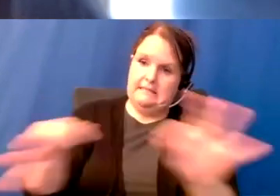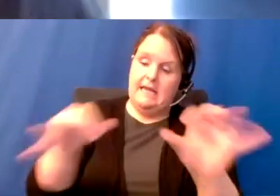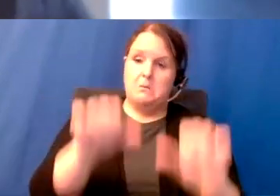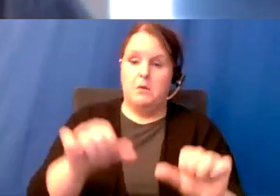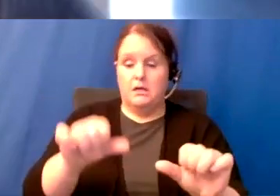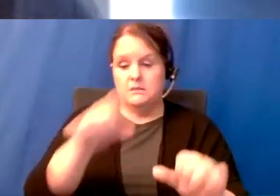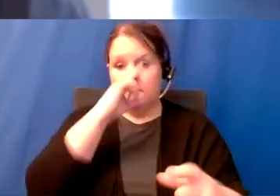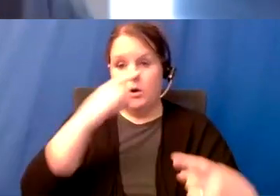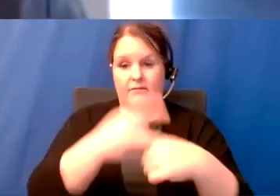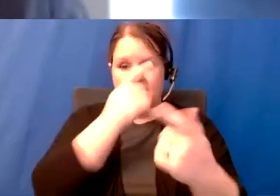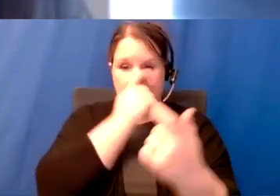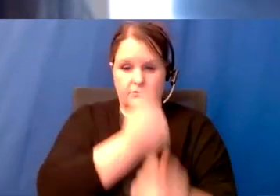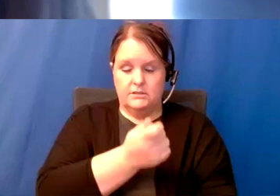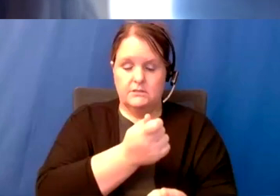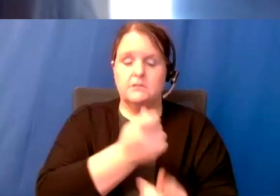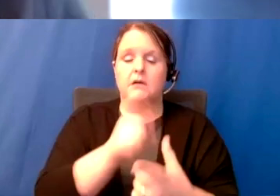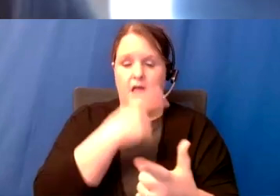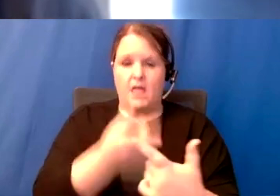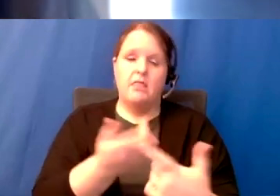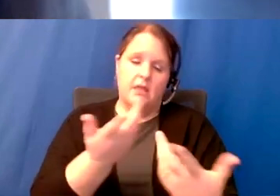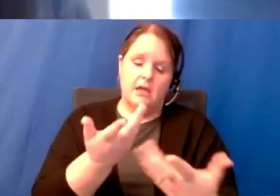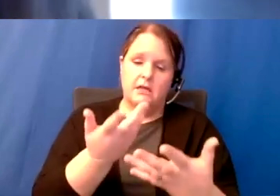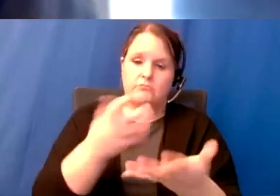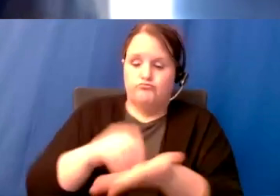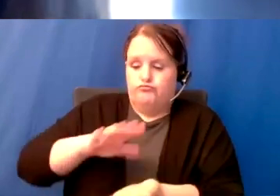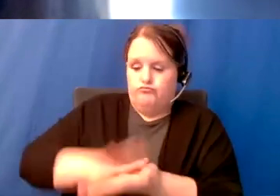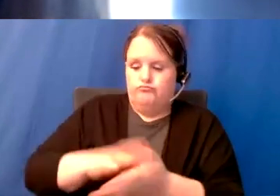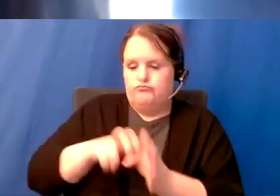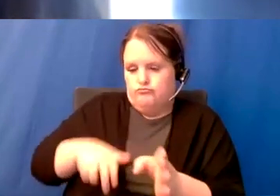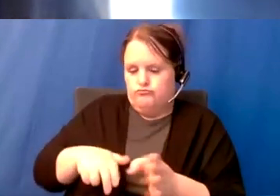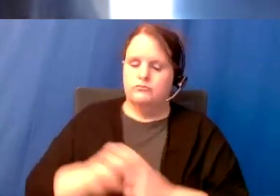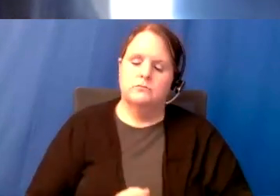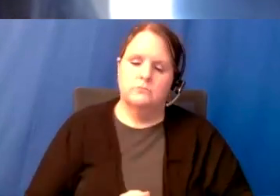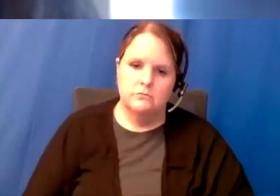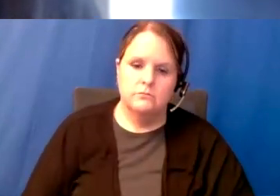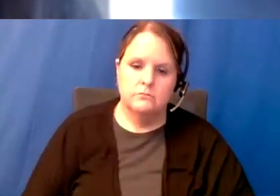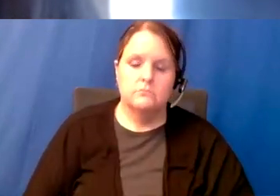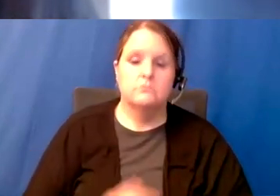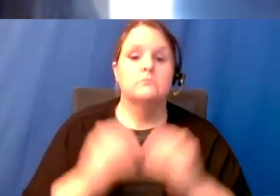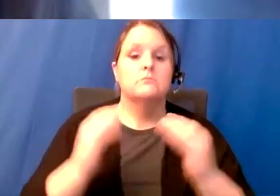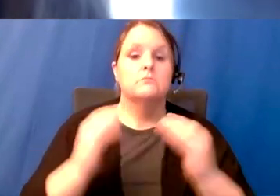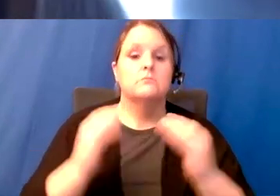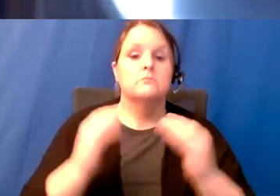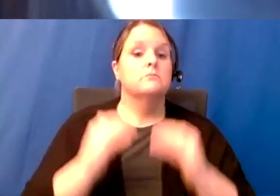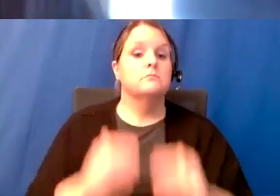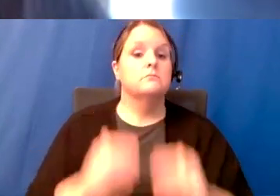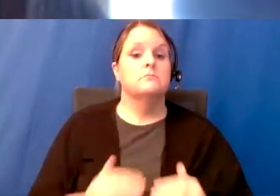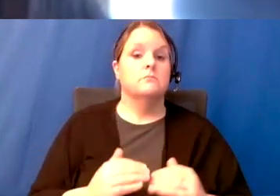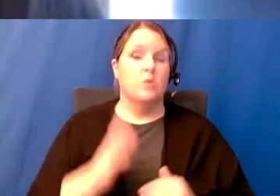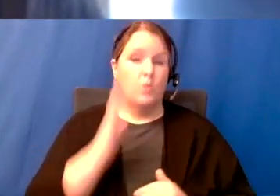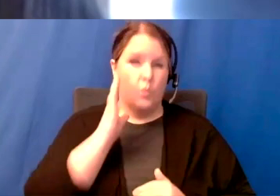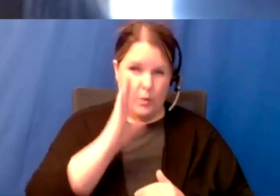of interest and then, having it recorded. Would it be a conflict of interest to